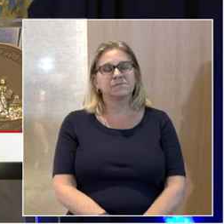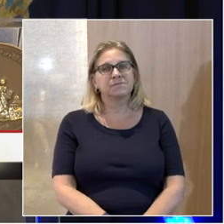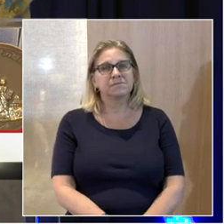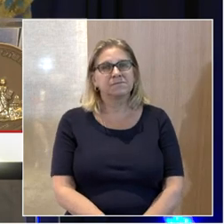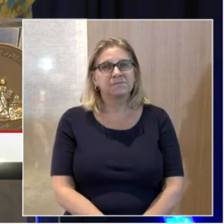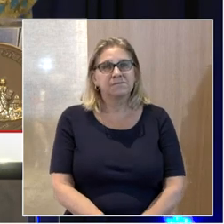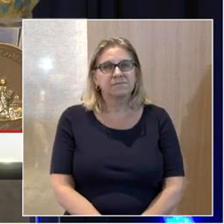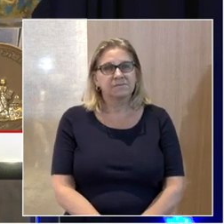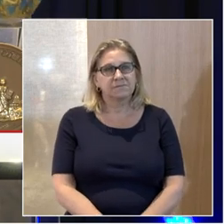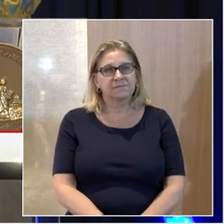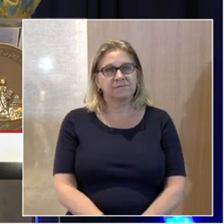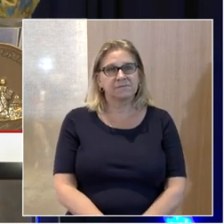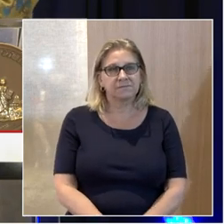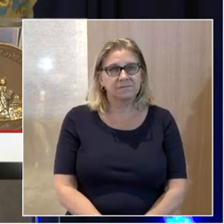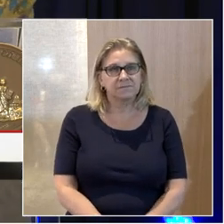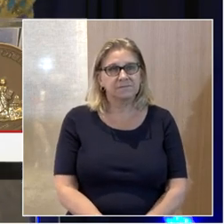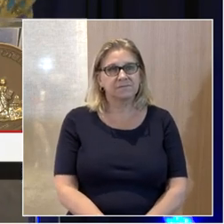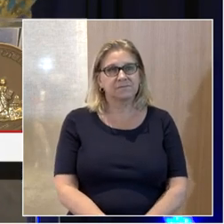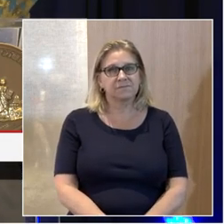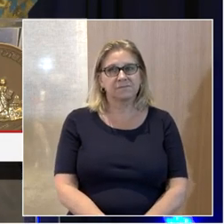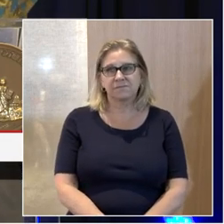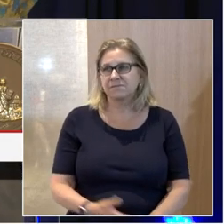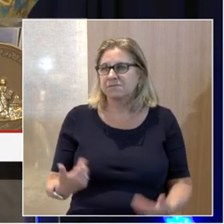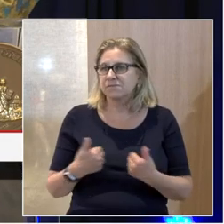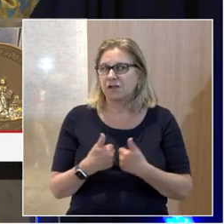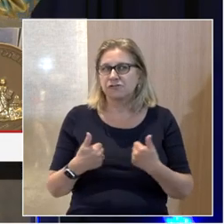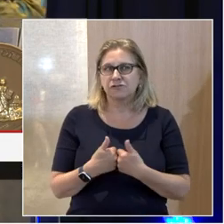of this? Who wants to speak to that?